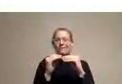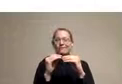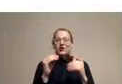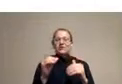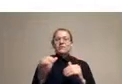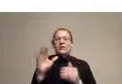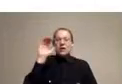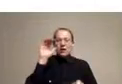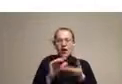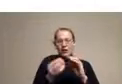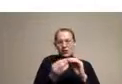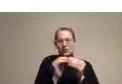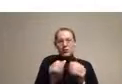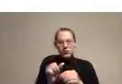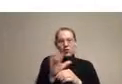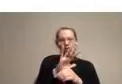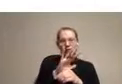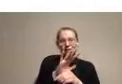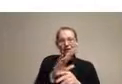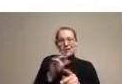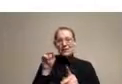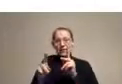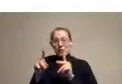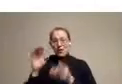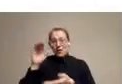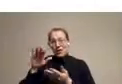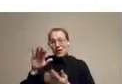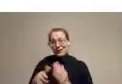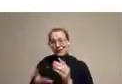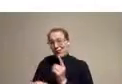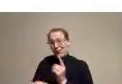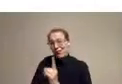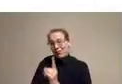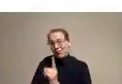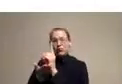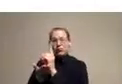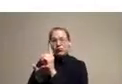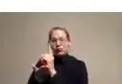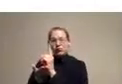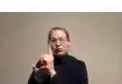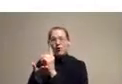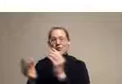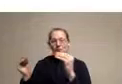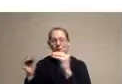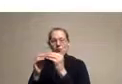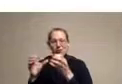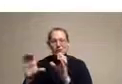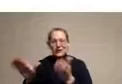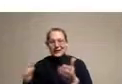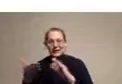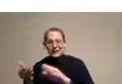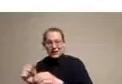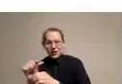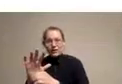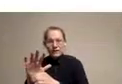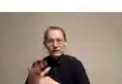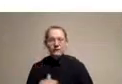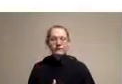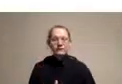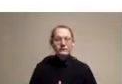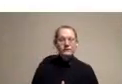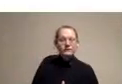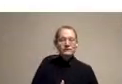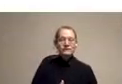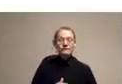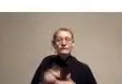social fracturing. Now, political scientists will tell you that there's nothing more unifying than a common enemy, and we had a common enemy, the virus. You'd think it would be a time to